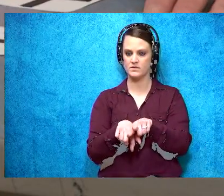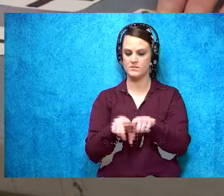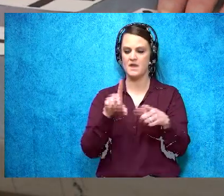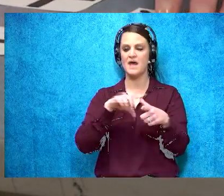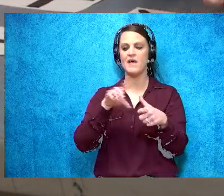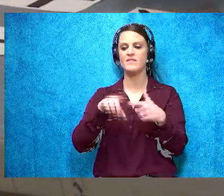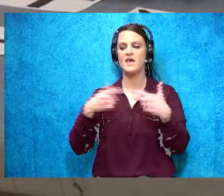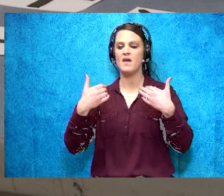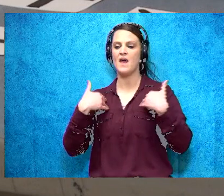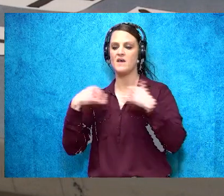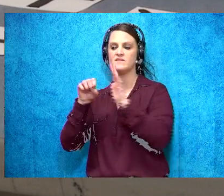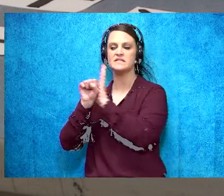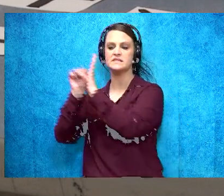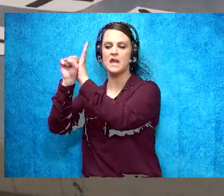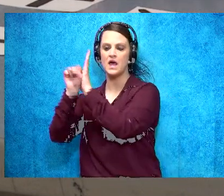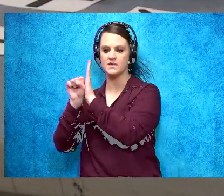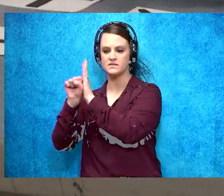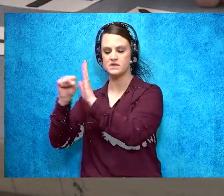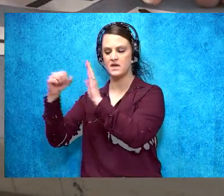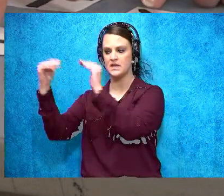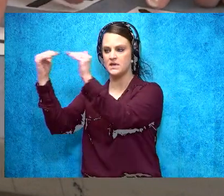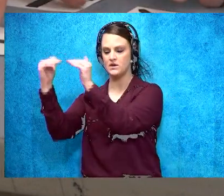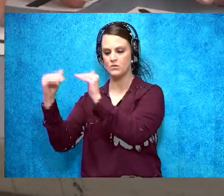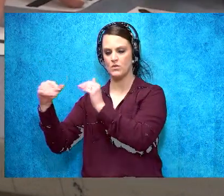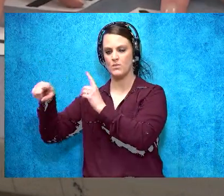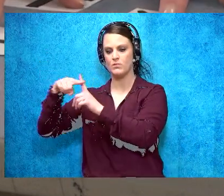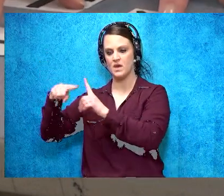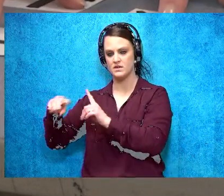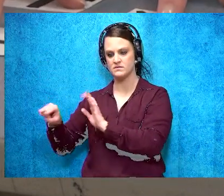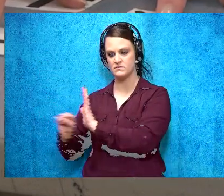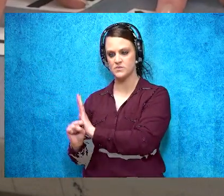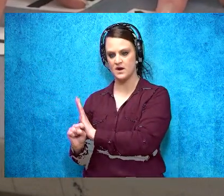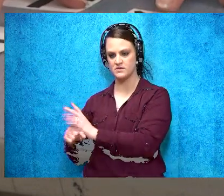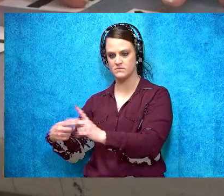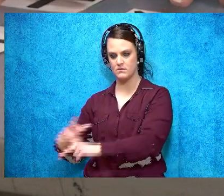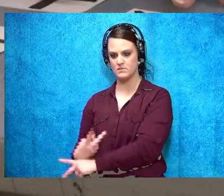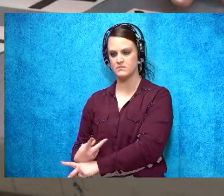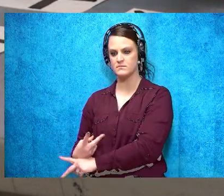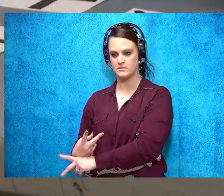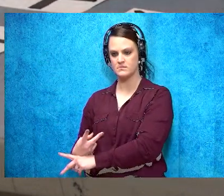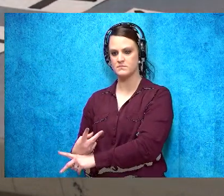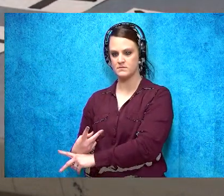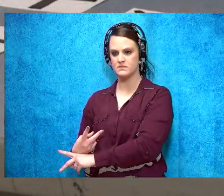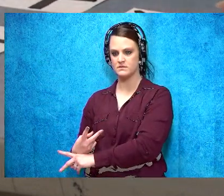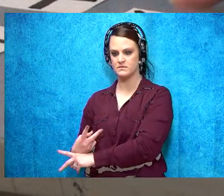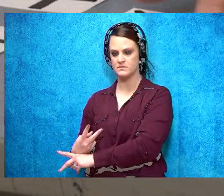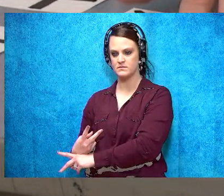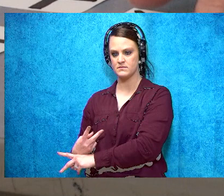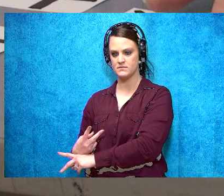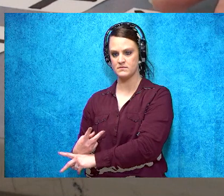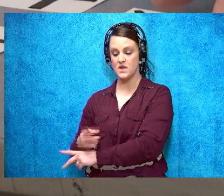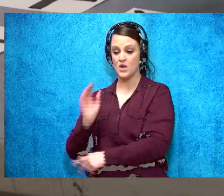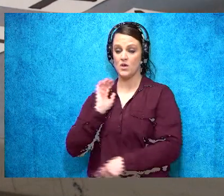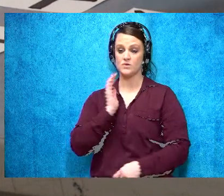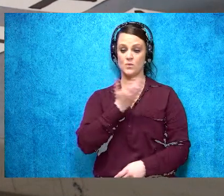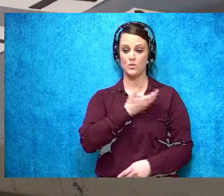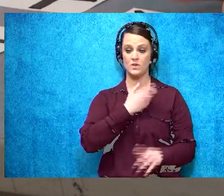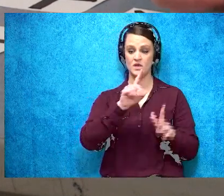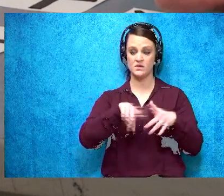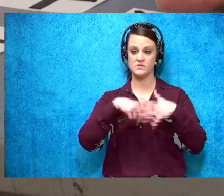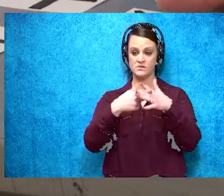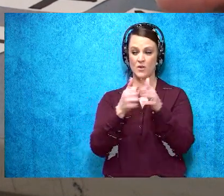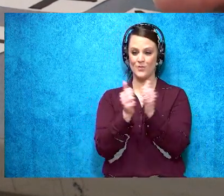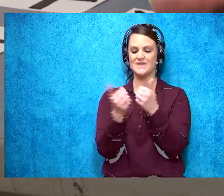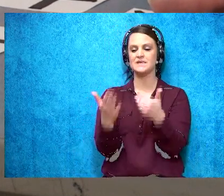have my signs, equal, plus, subtraction, and multiplication. And we're going to start off with